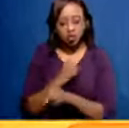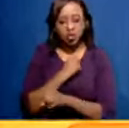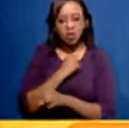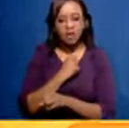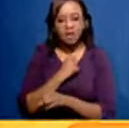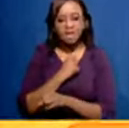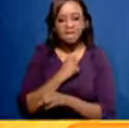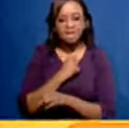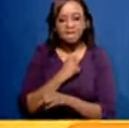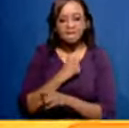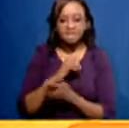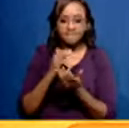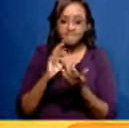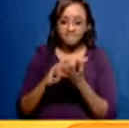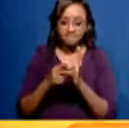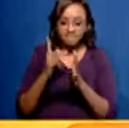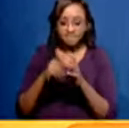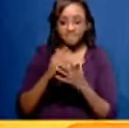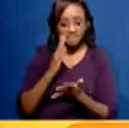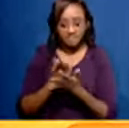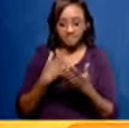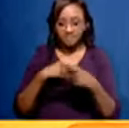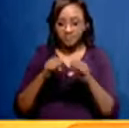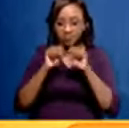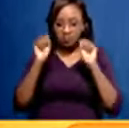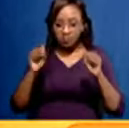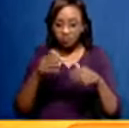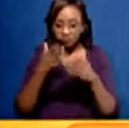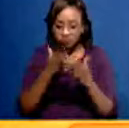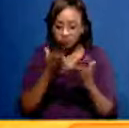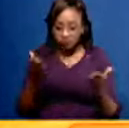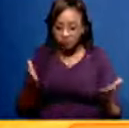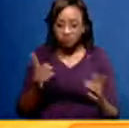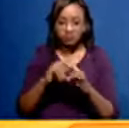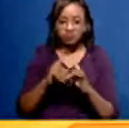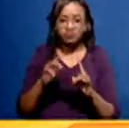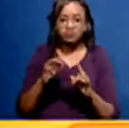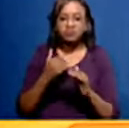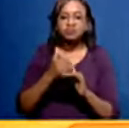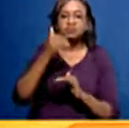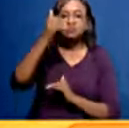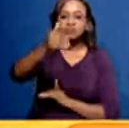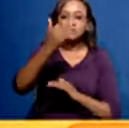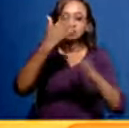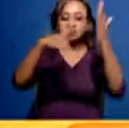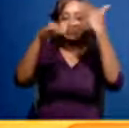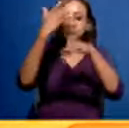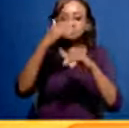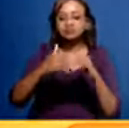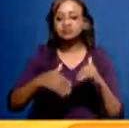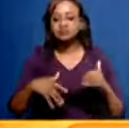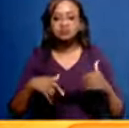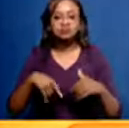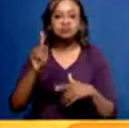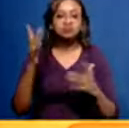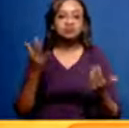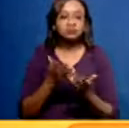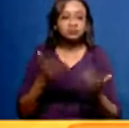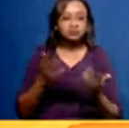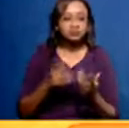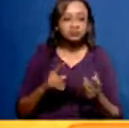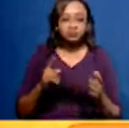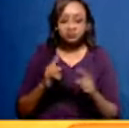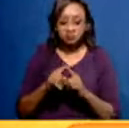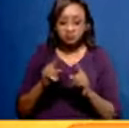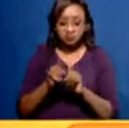needs to be systems in place, which we just discussed, the transition out of the university. But there's also a pathway coming